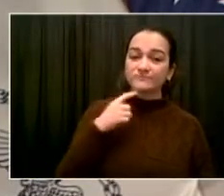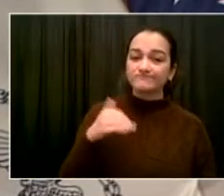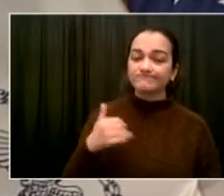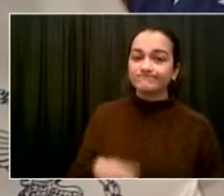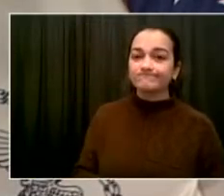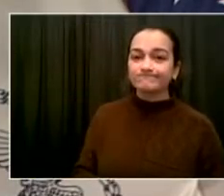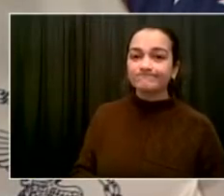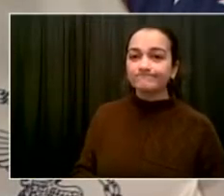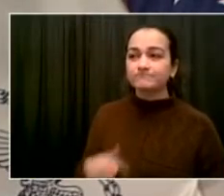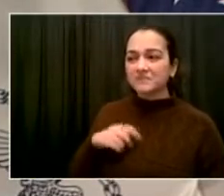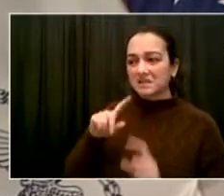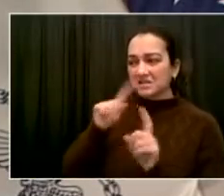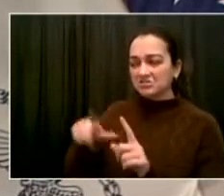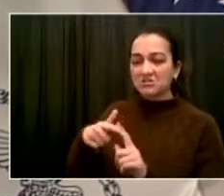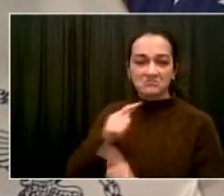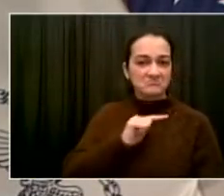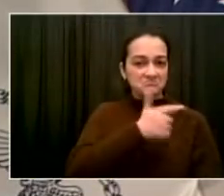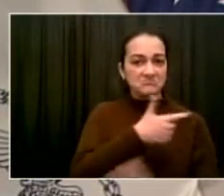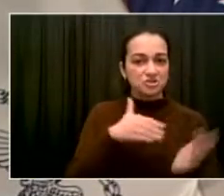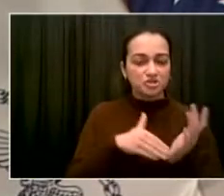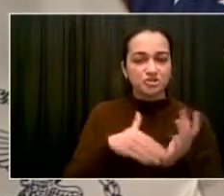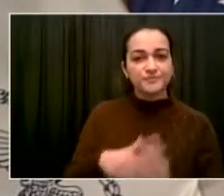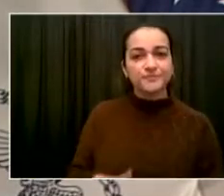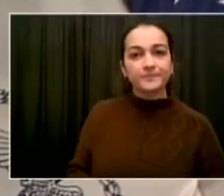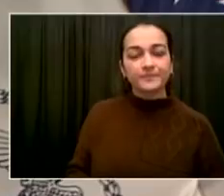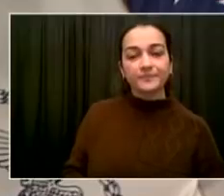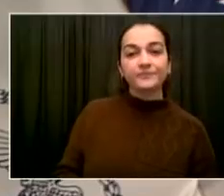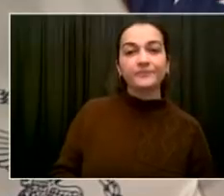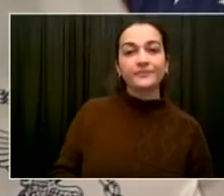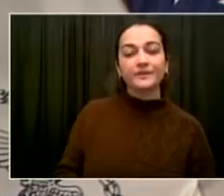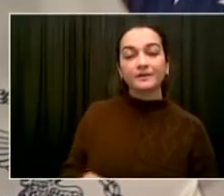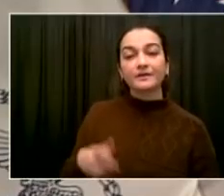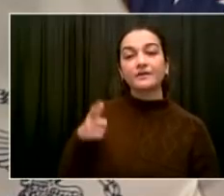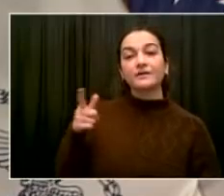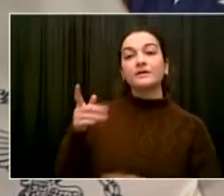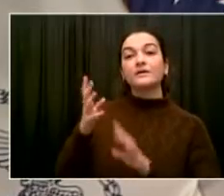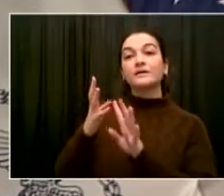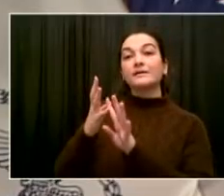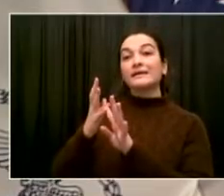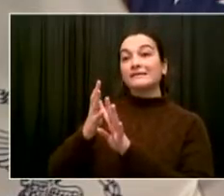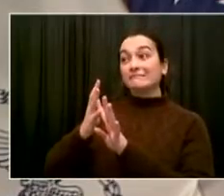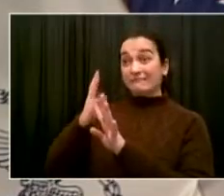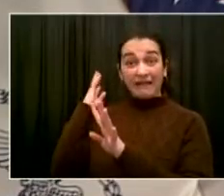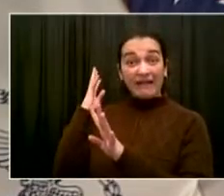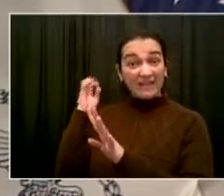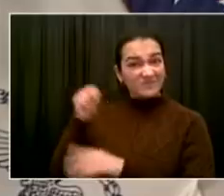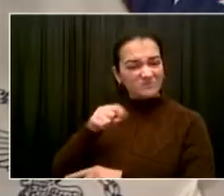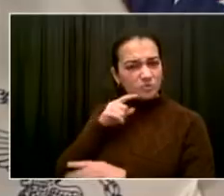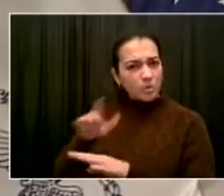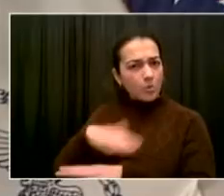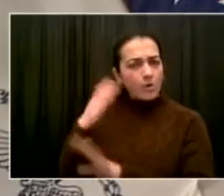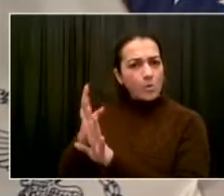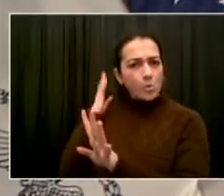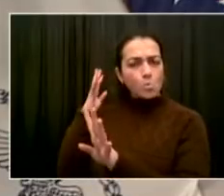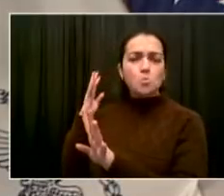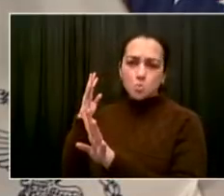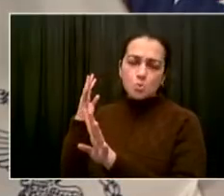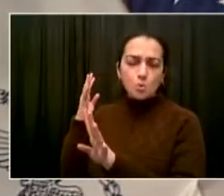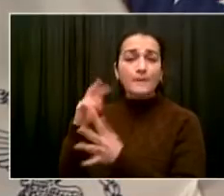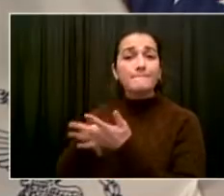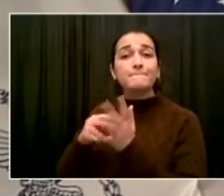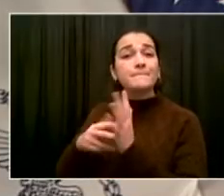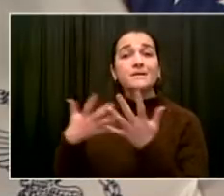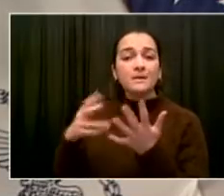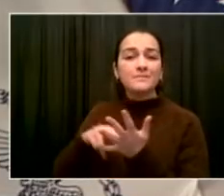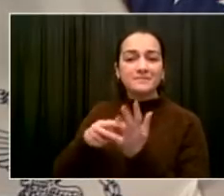up more test sites, new test sites, adding longer hours at existing test sites. We've added to our mobile fleet so people